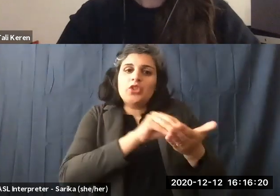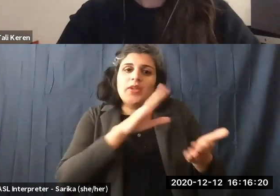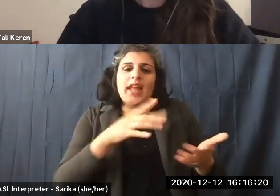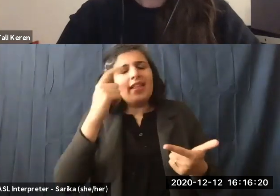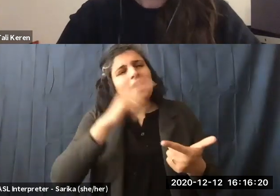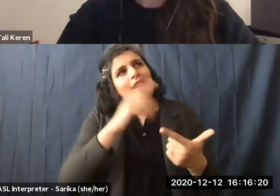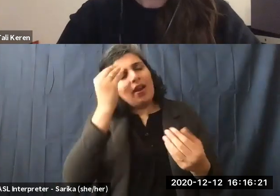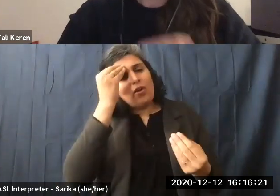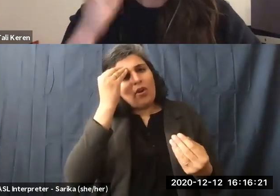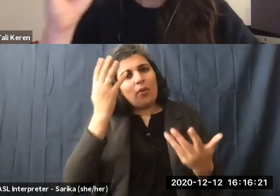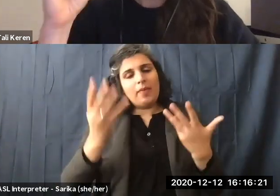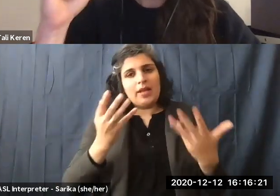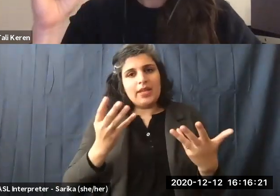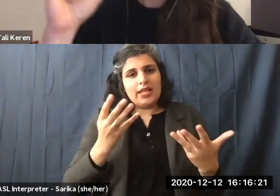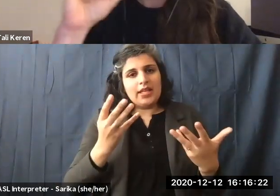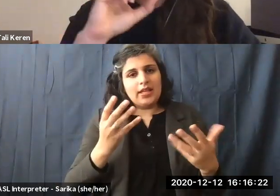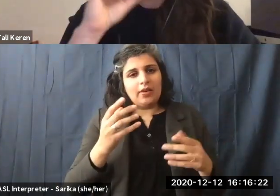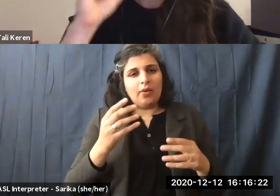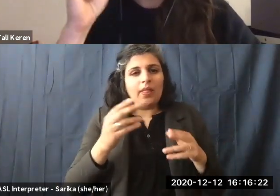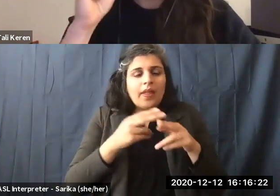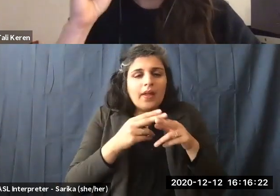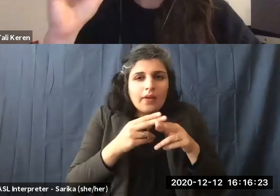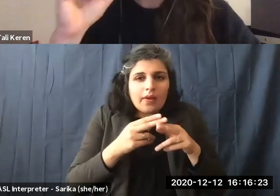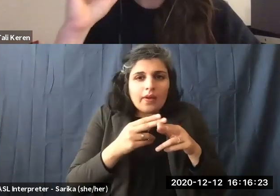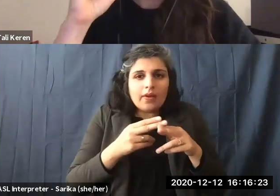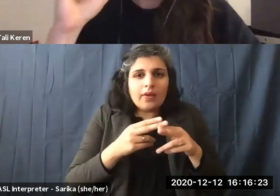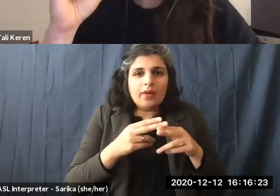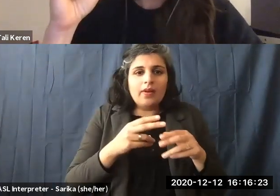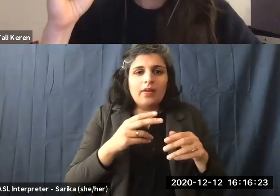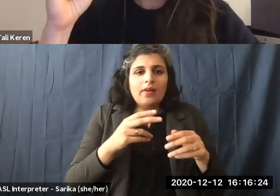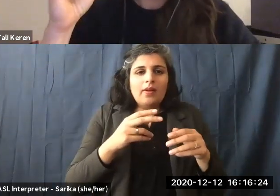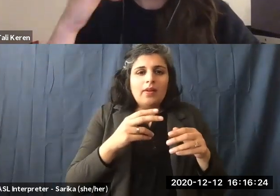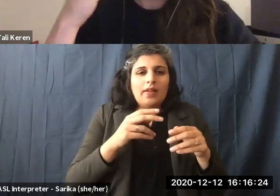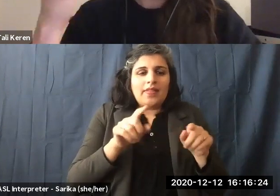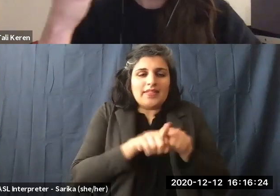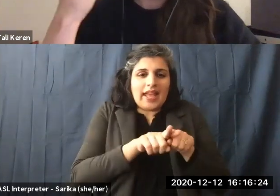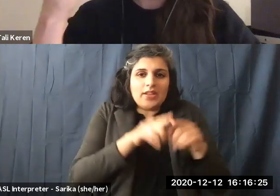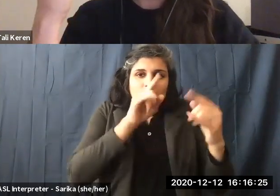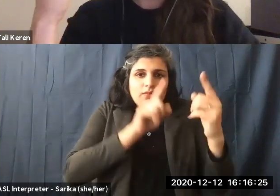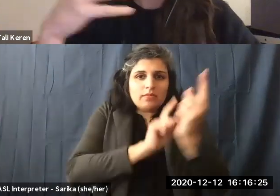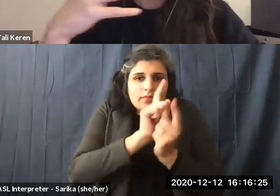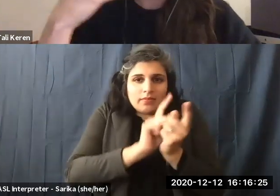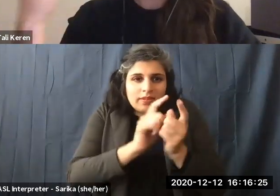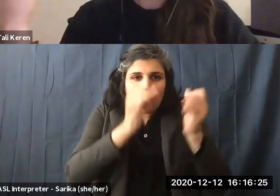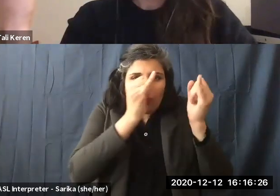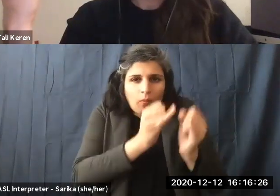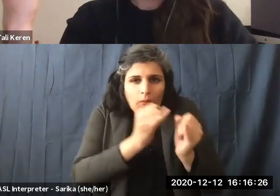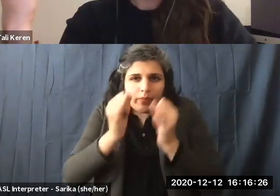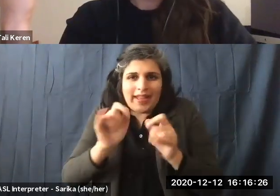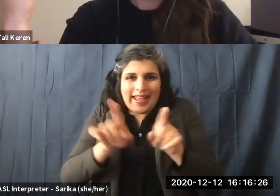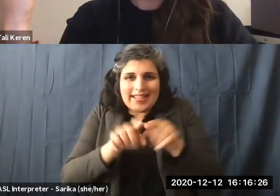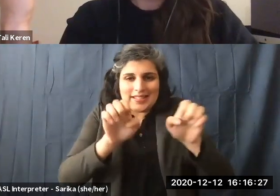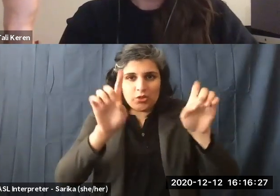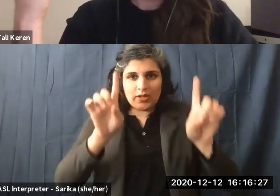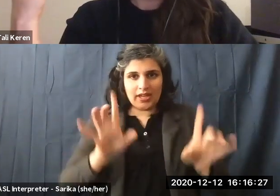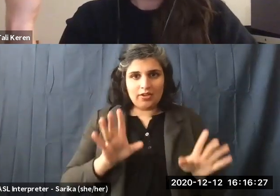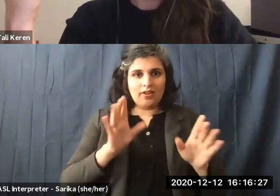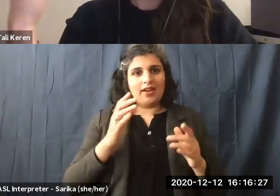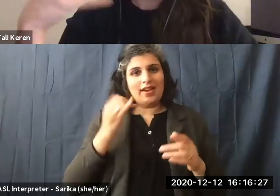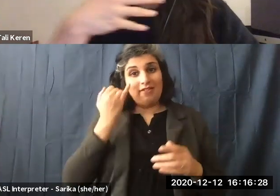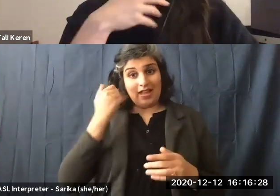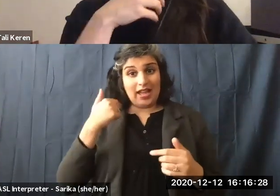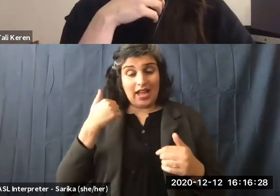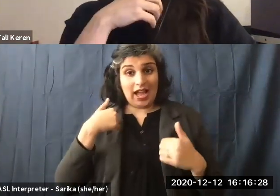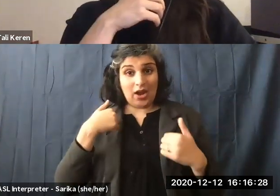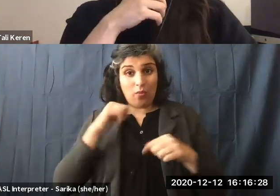think those are even like small steps. So that's just like an individual. And as an educator, I'm thinking about, like, if I was to work in an institution like